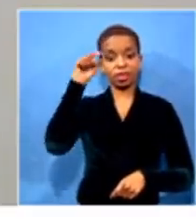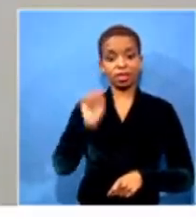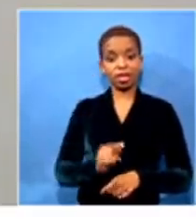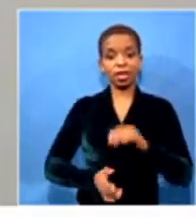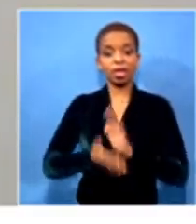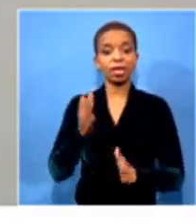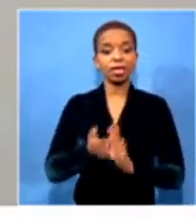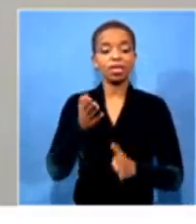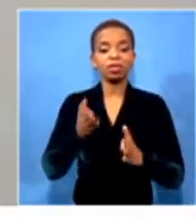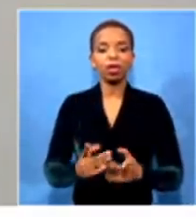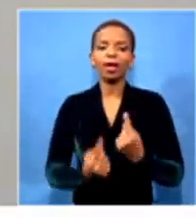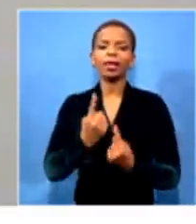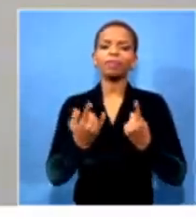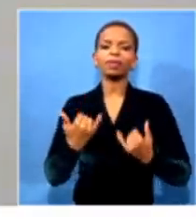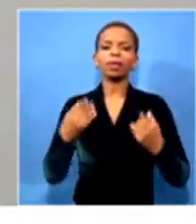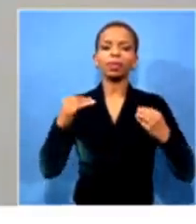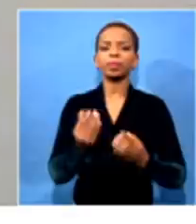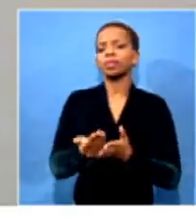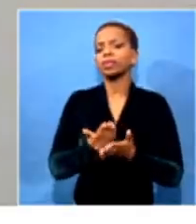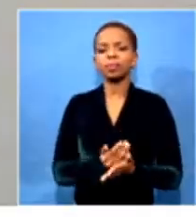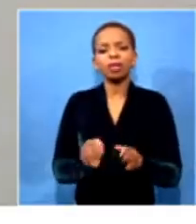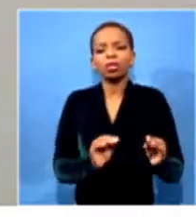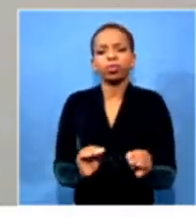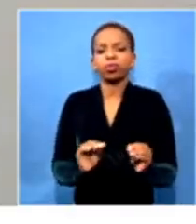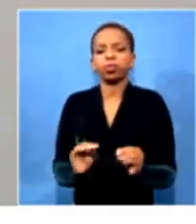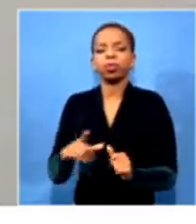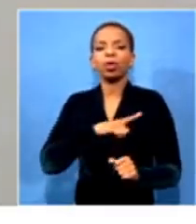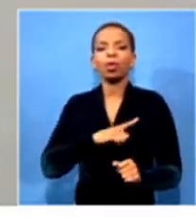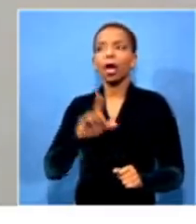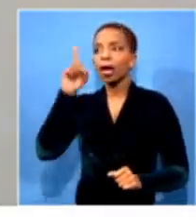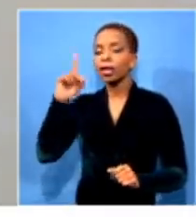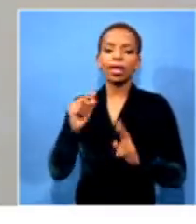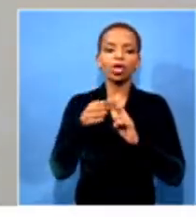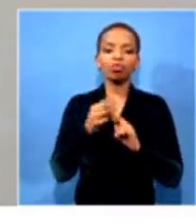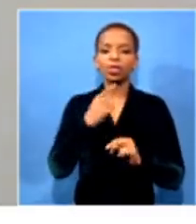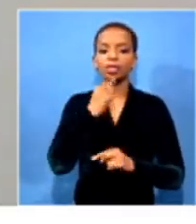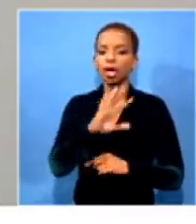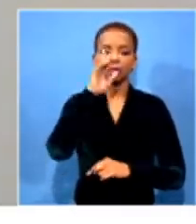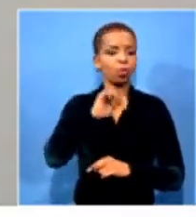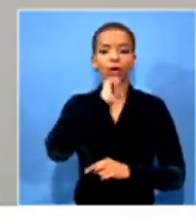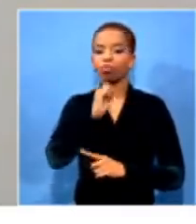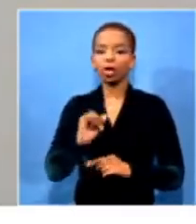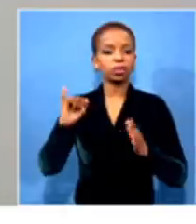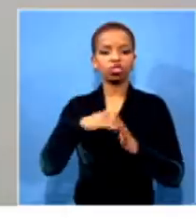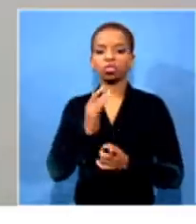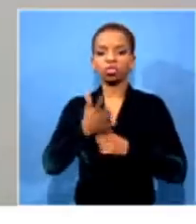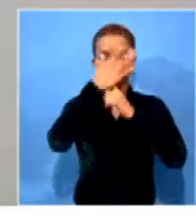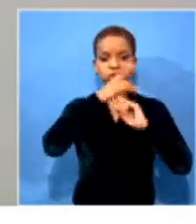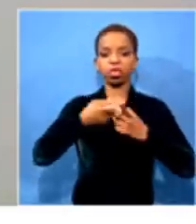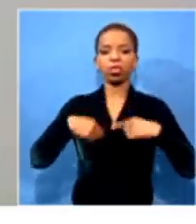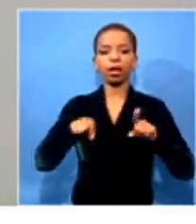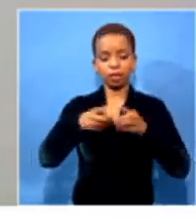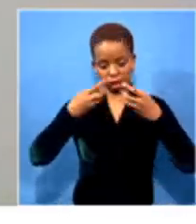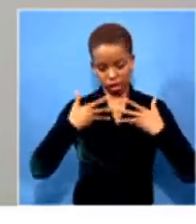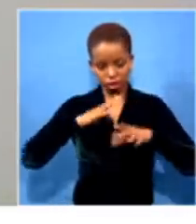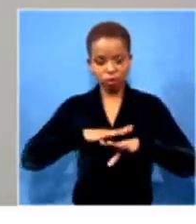business rescue plan has been delayed on the basis that the unions are saying, you're not going to ambush us. You need to give us time to actually consult and understand what is going on